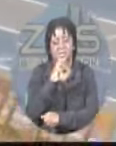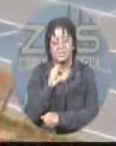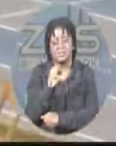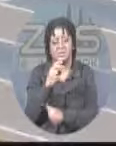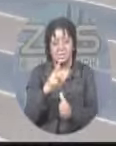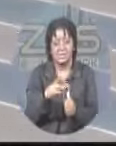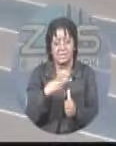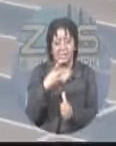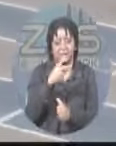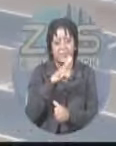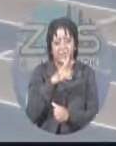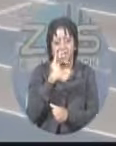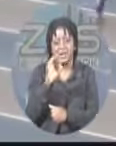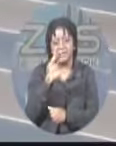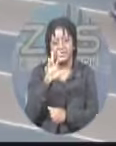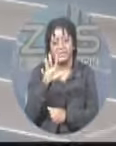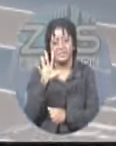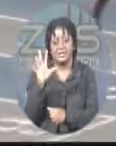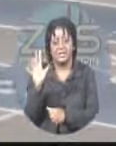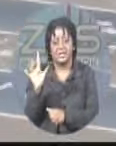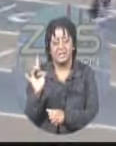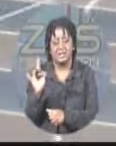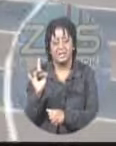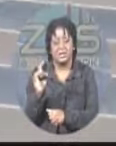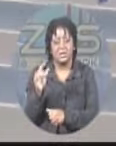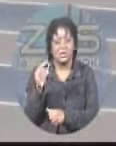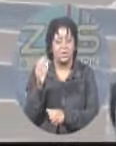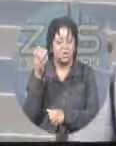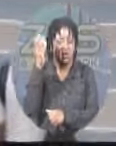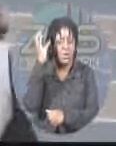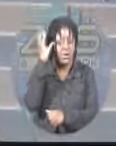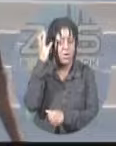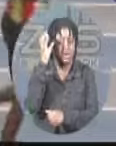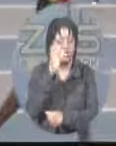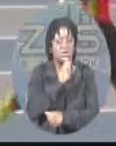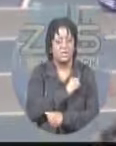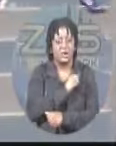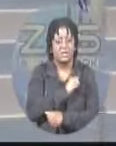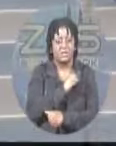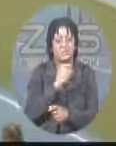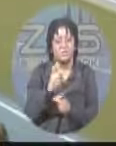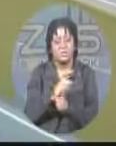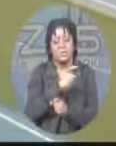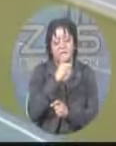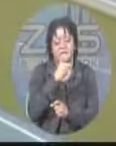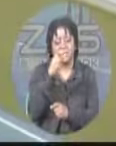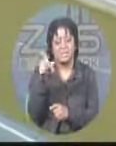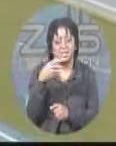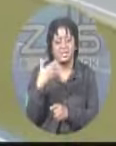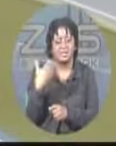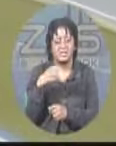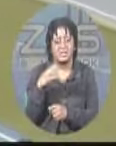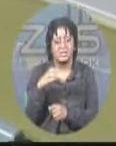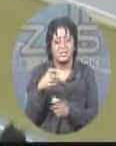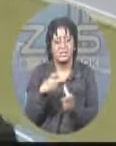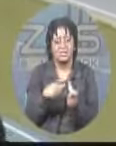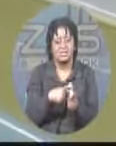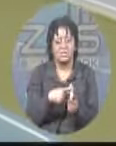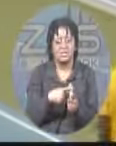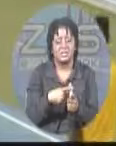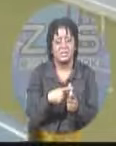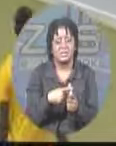49.58. Corey Sherrod, he too taking his heat in 49.11. Under 20 girls not as strong